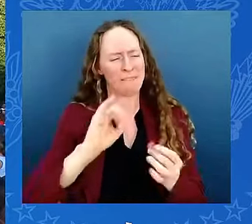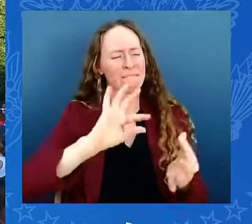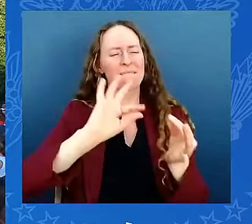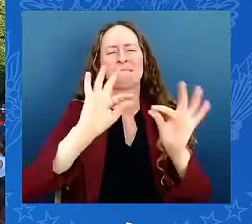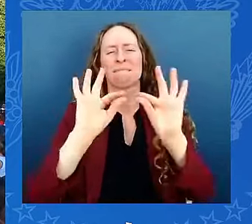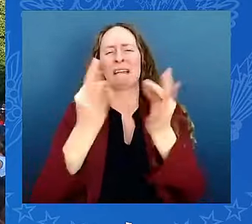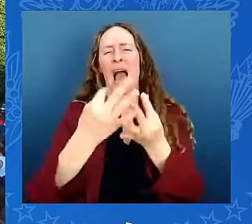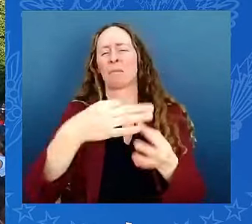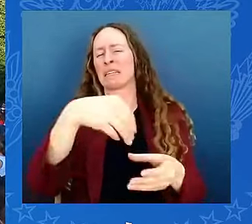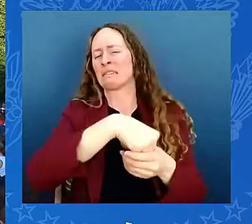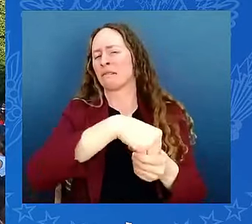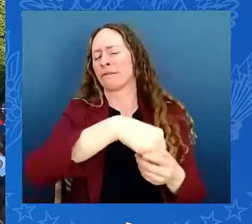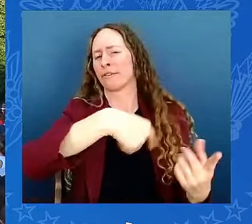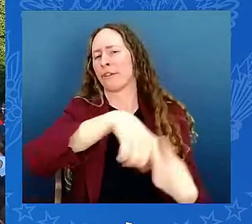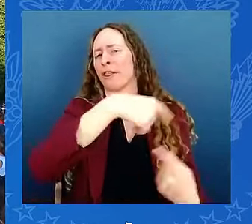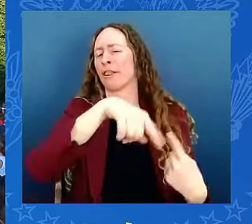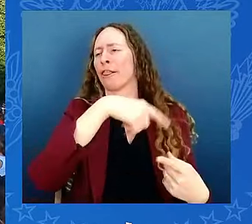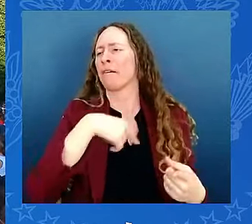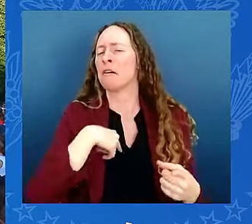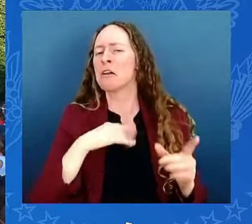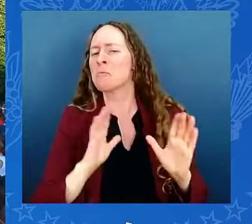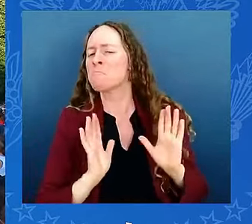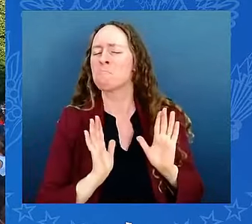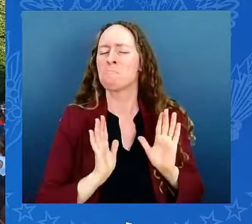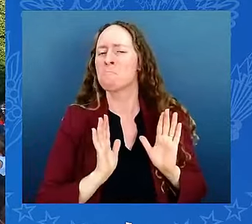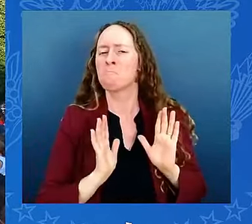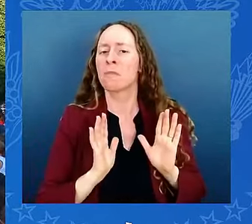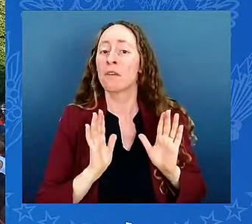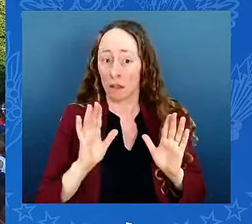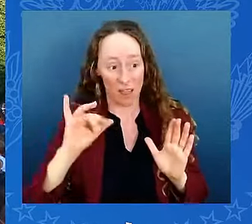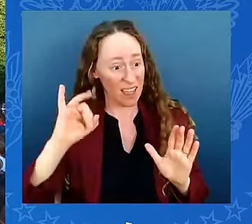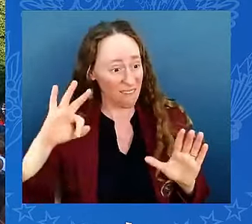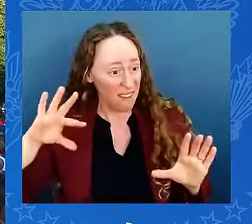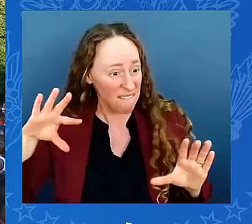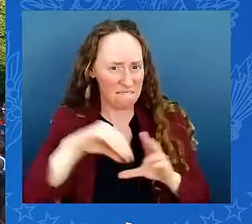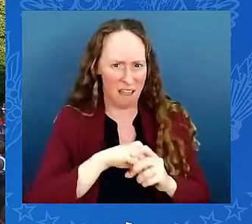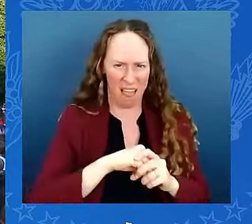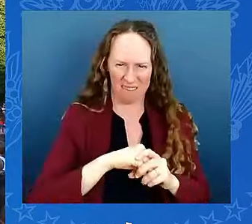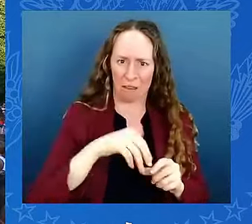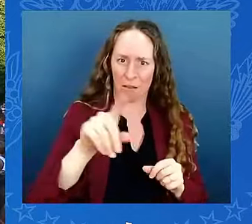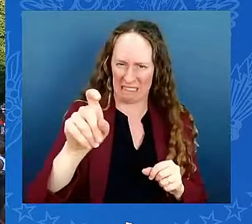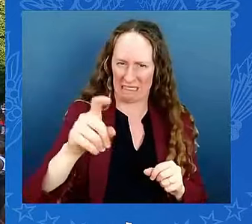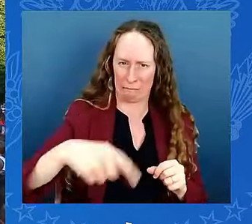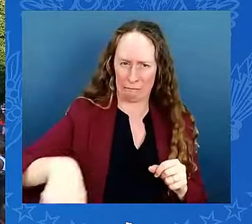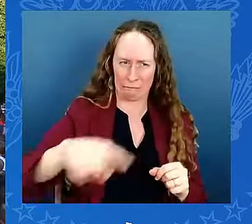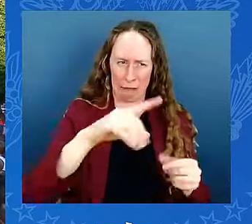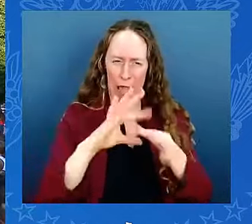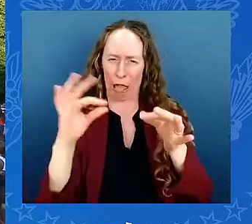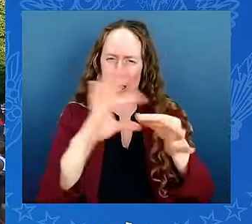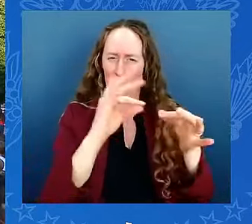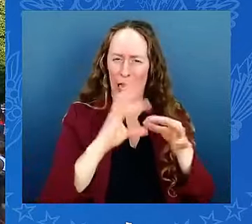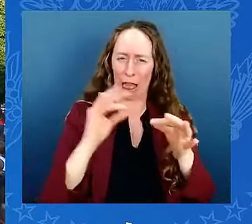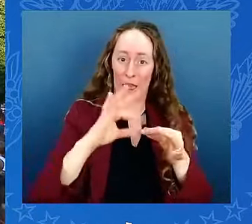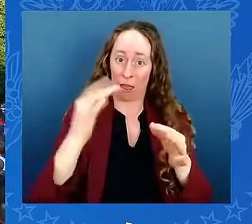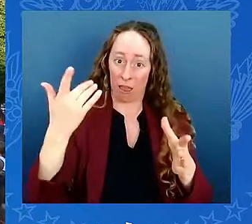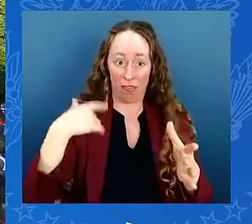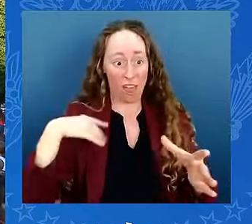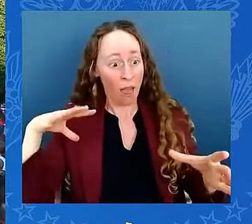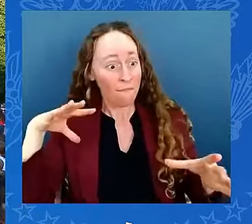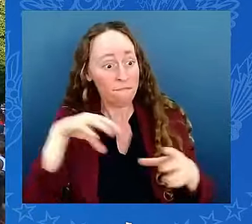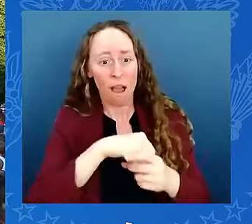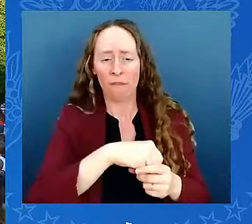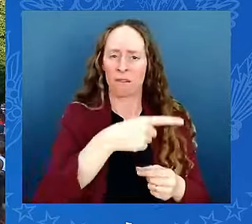cause disintegration of the family. That's what I got accused of. Biden was disintegrating the family, not a joke. That was a